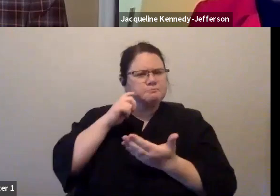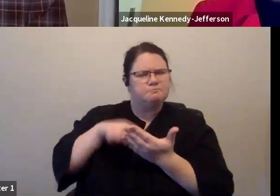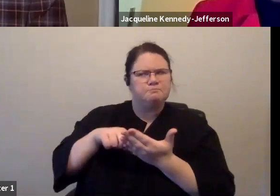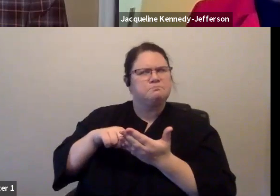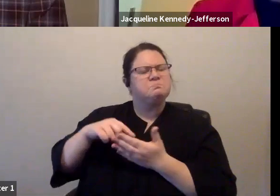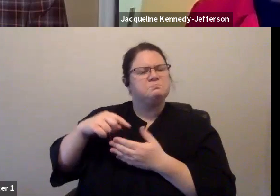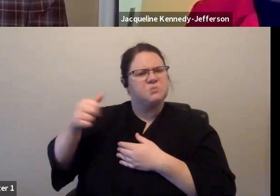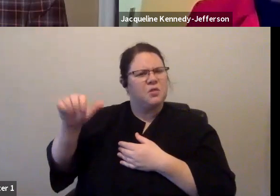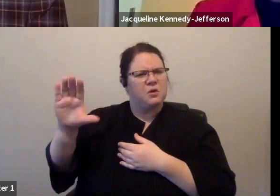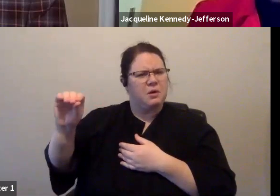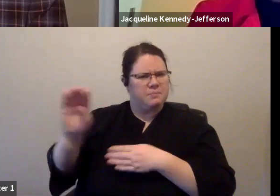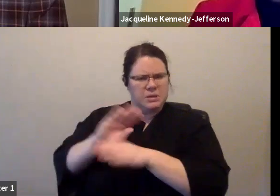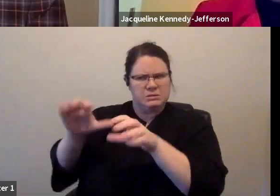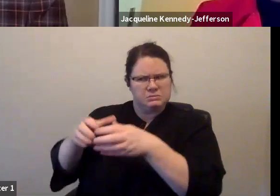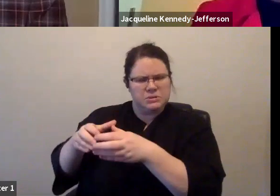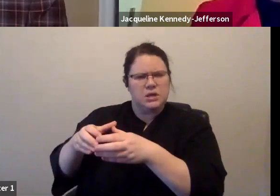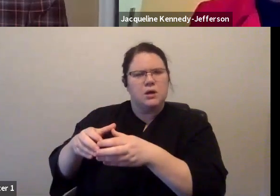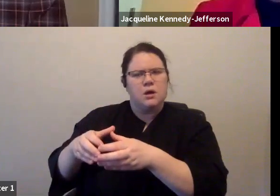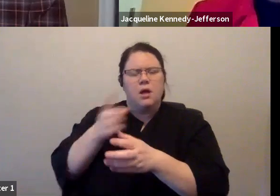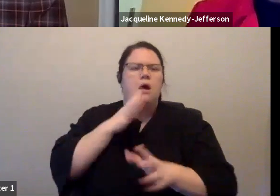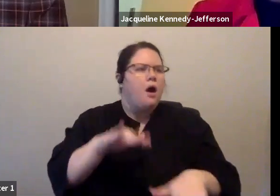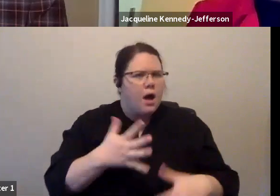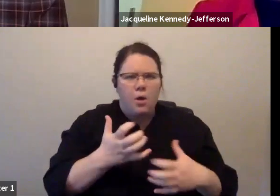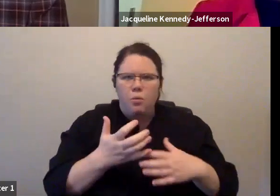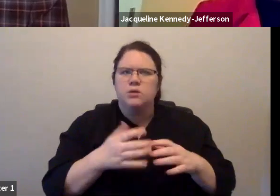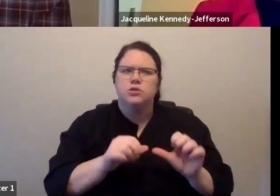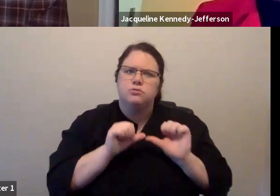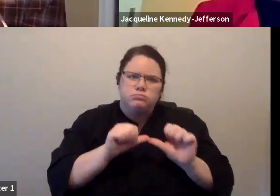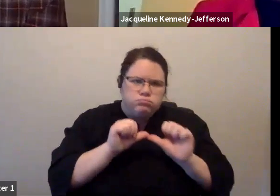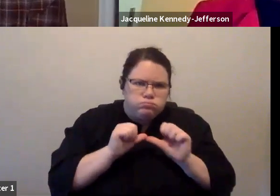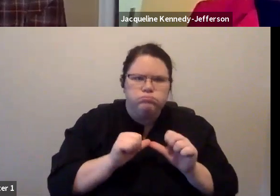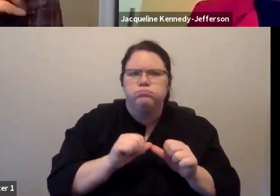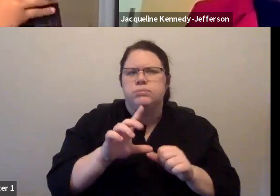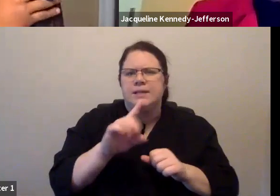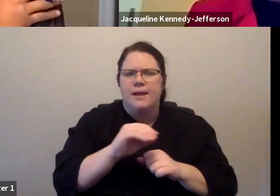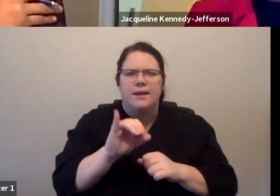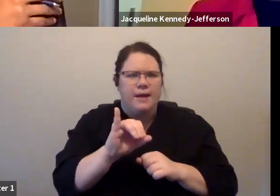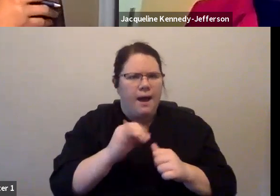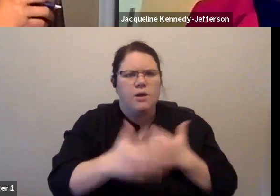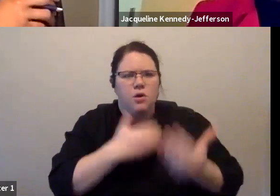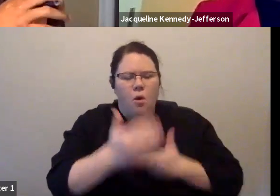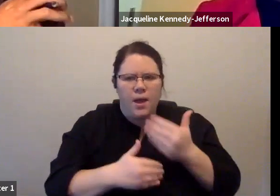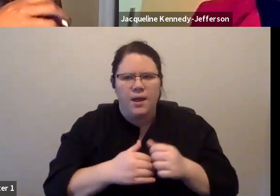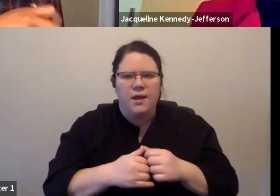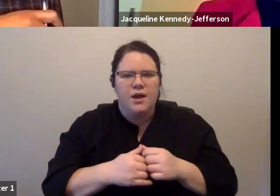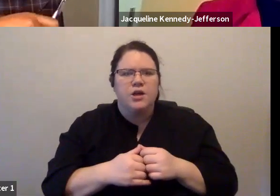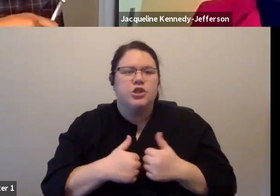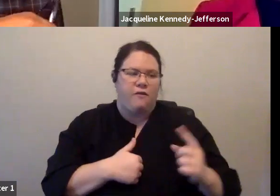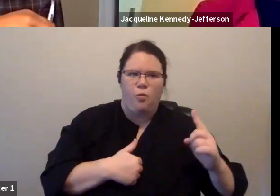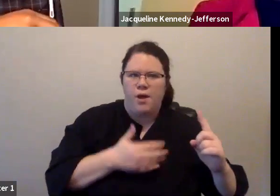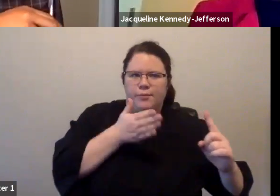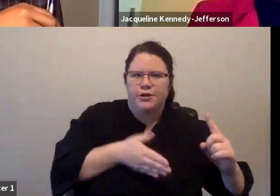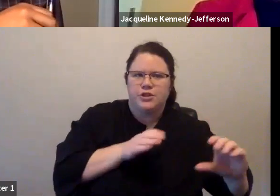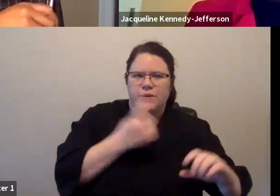they are wanting to get their DNI efforts going. And so you have all these one-offs. And so,